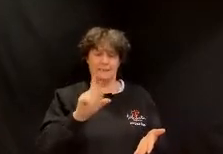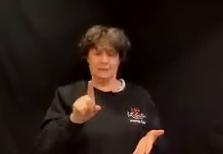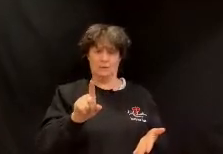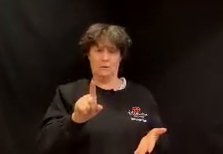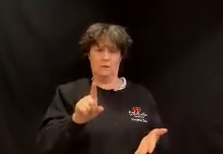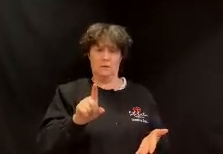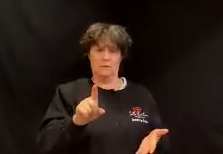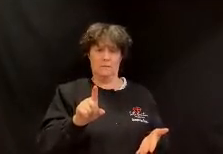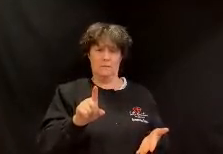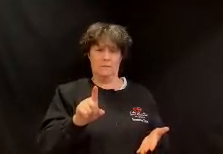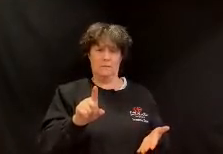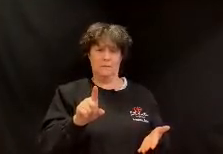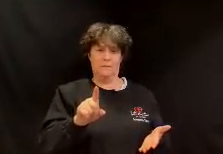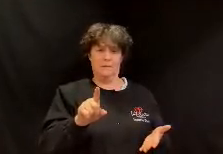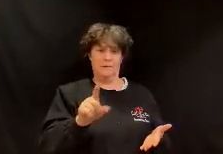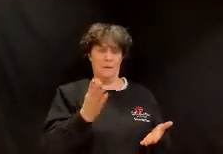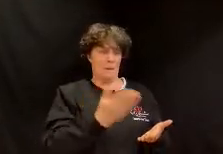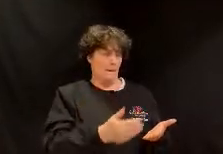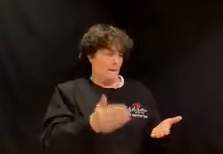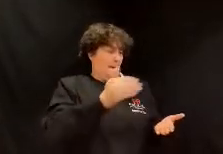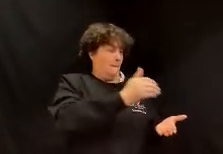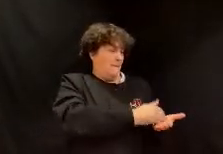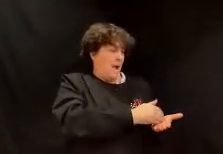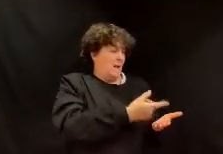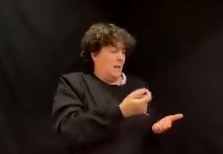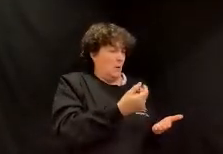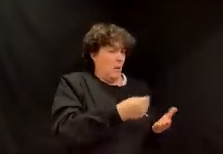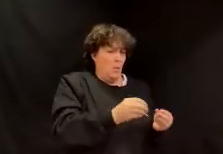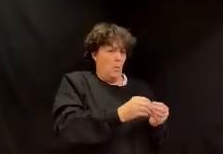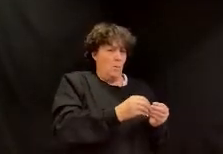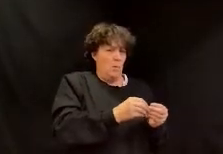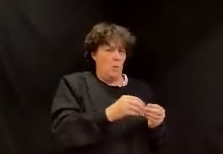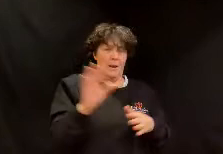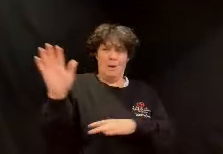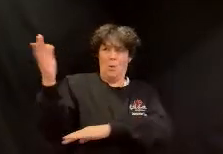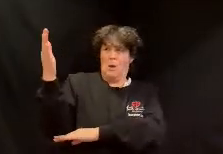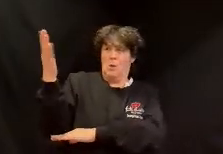you just roll it back a little longer in the wilderness, what was going on in the wilderness?